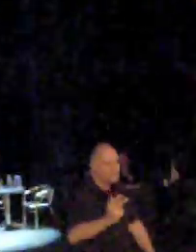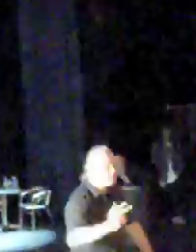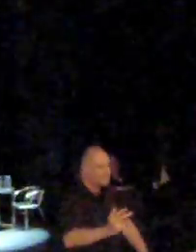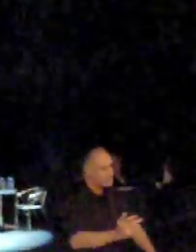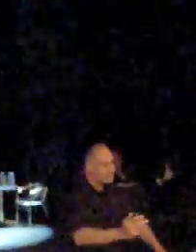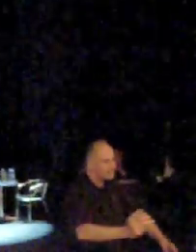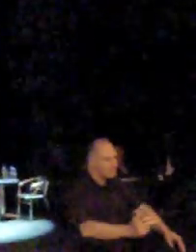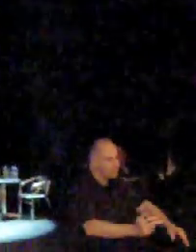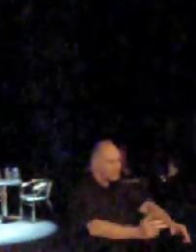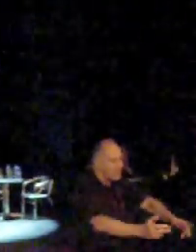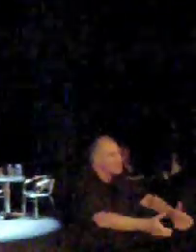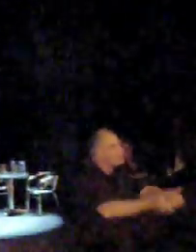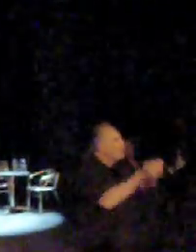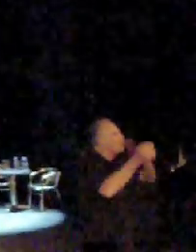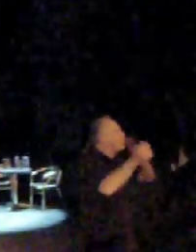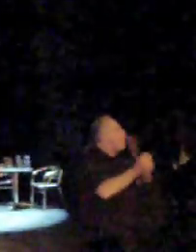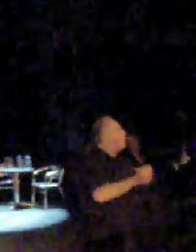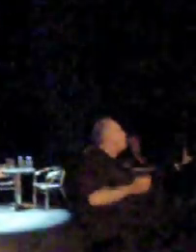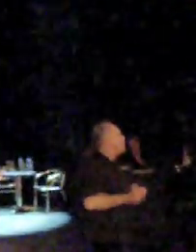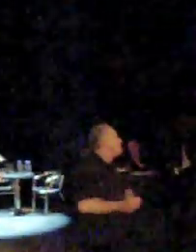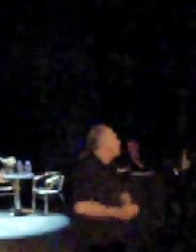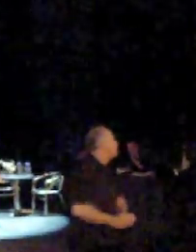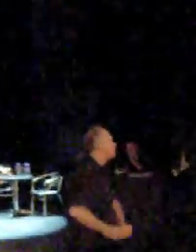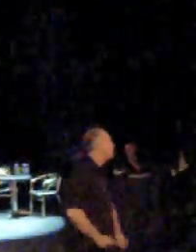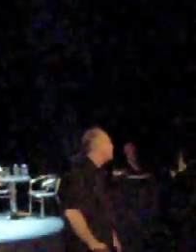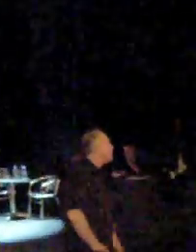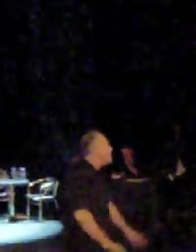waist, and pull the rope.